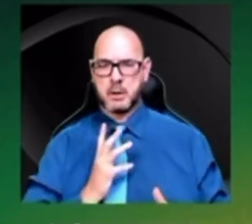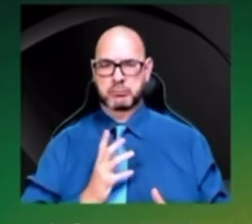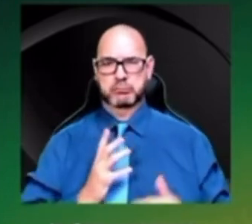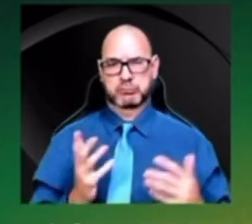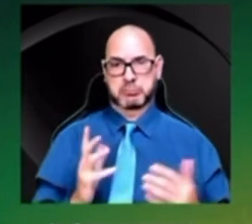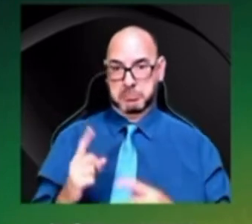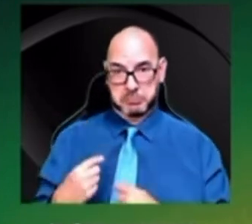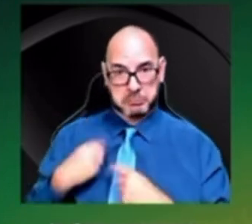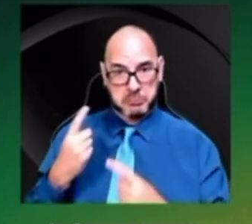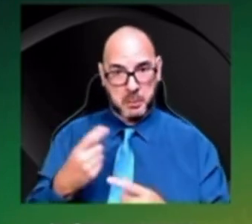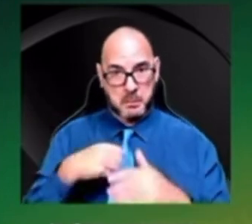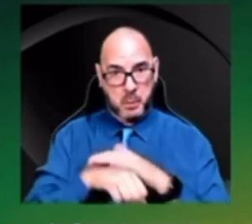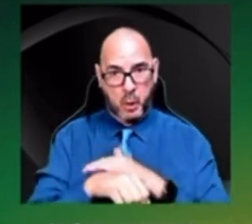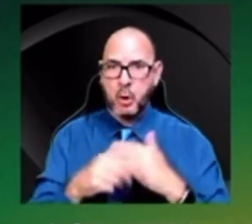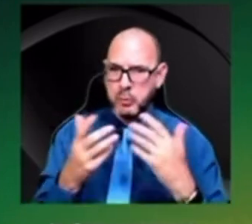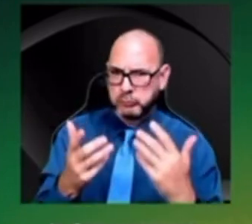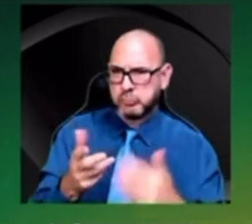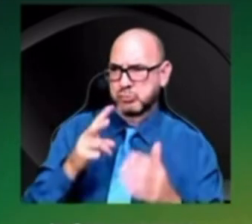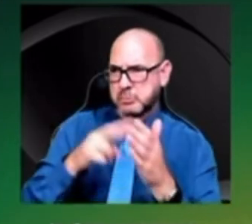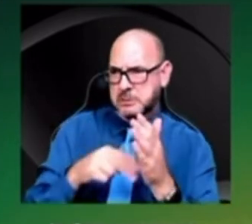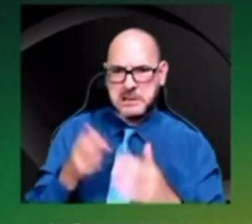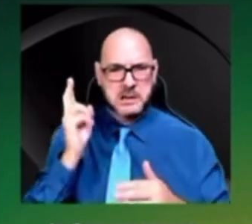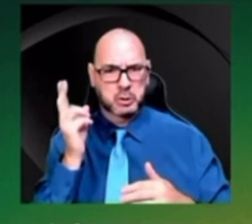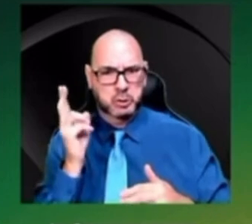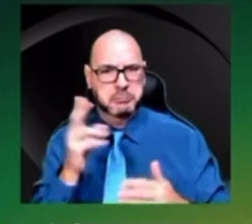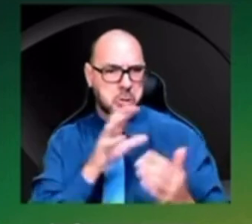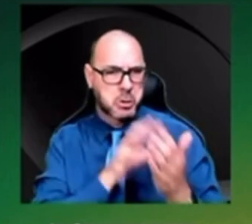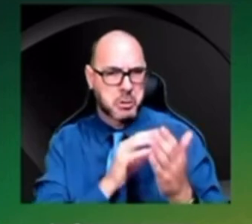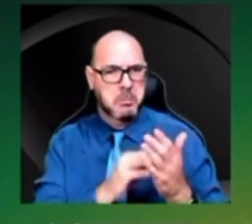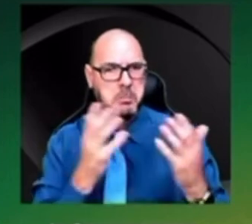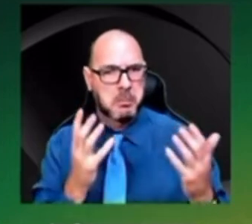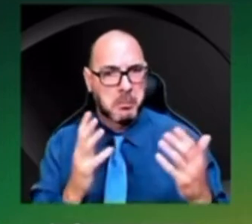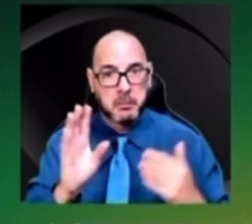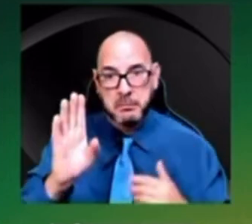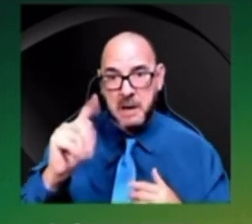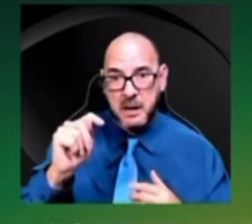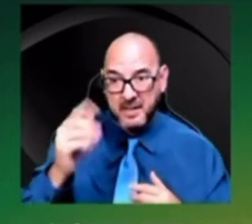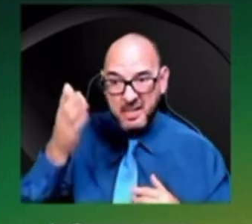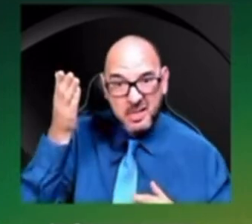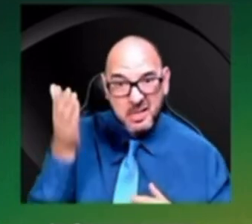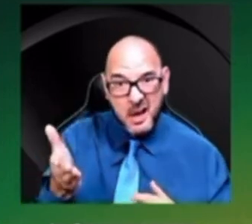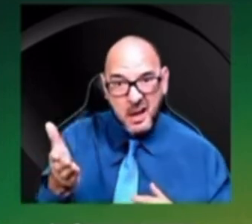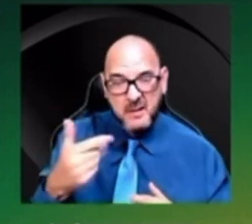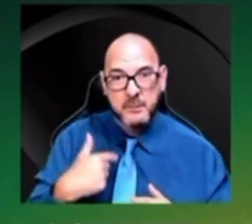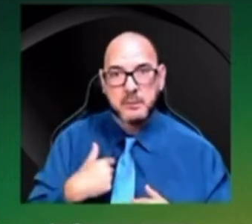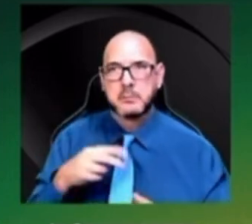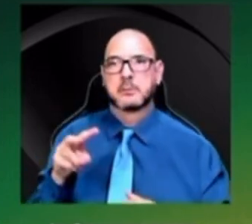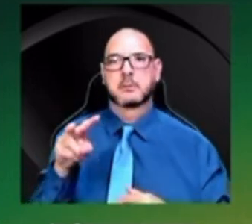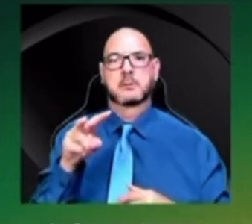at that site, which is one, sadly, of many such sites.